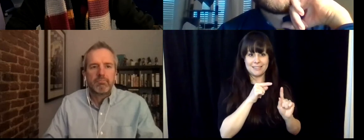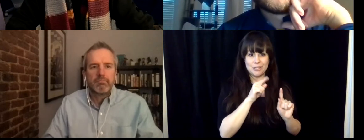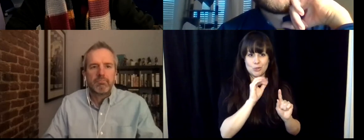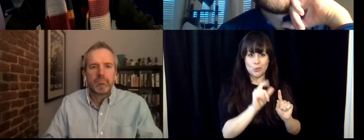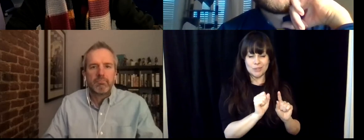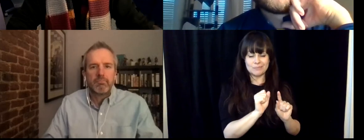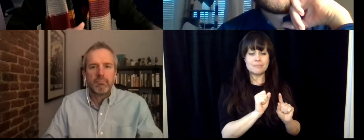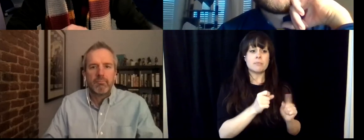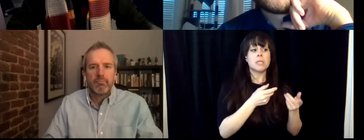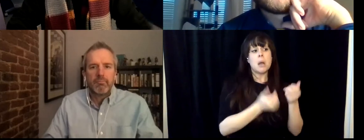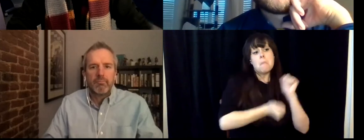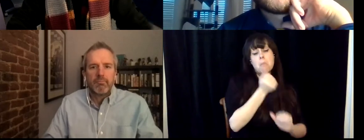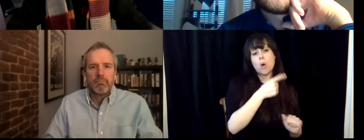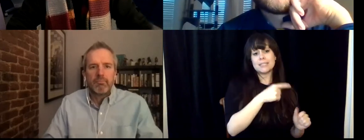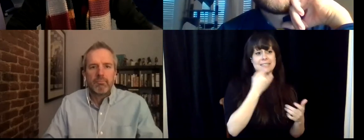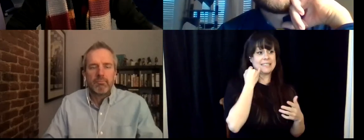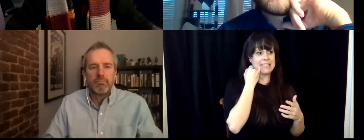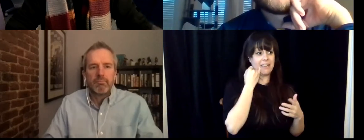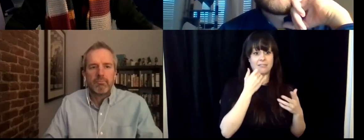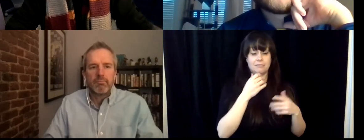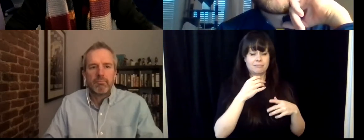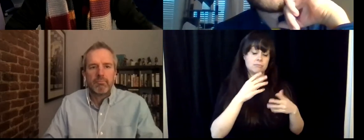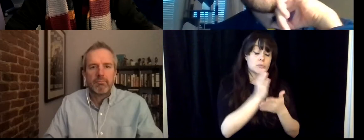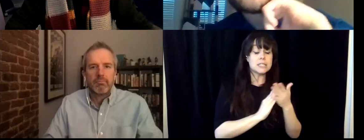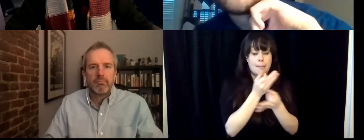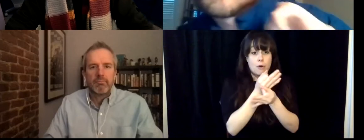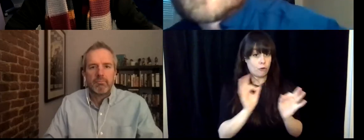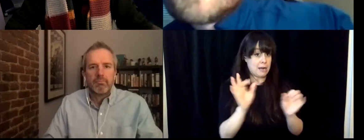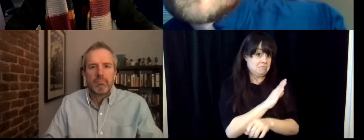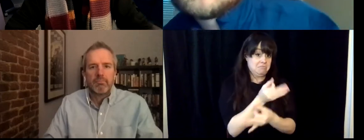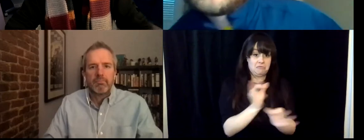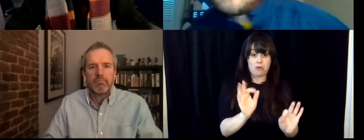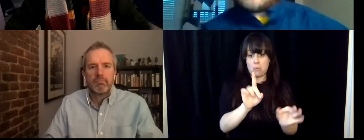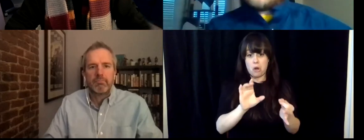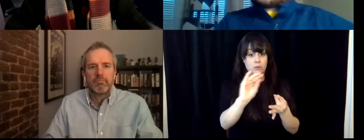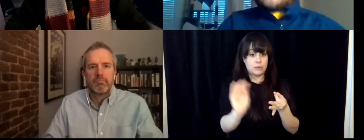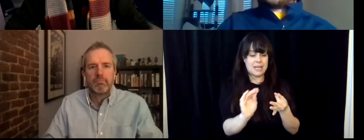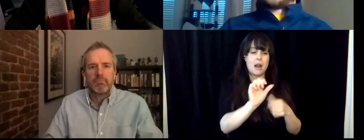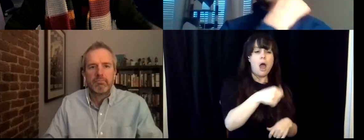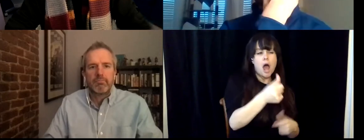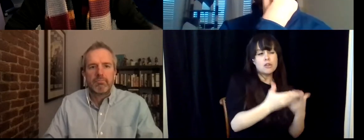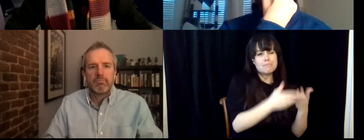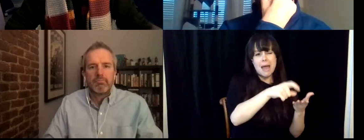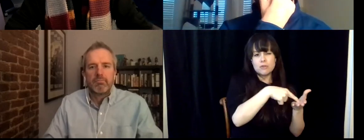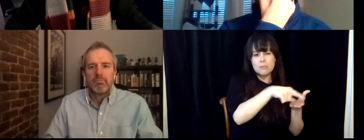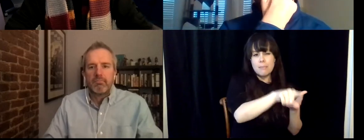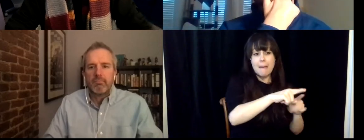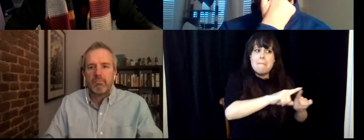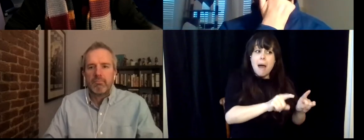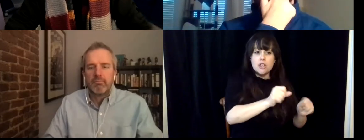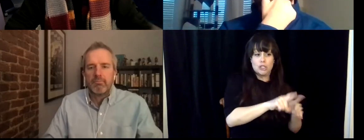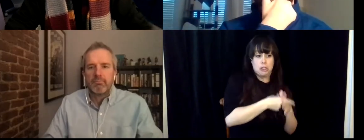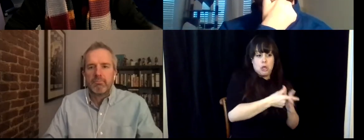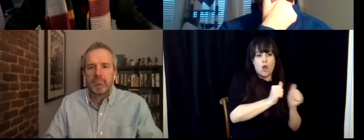and or free, completely free editions to learn and get started. And so those are places to